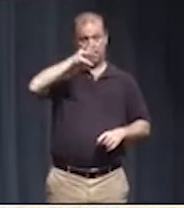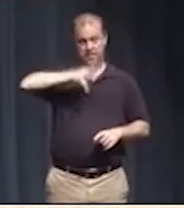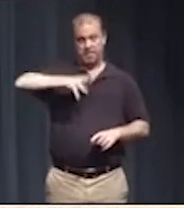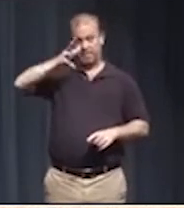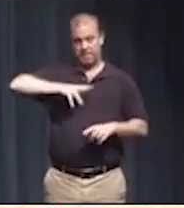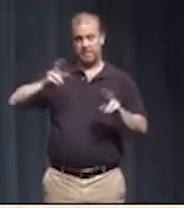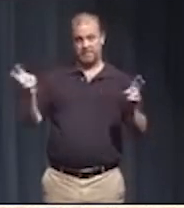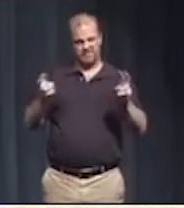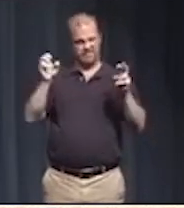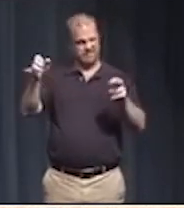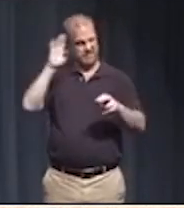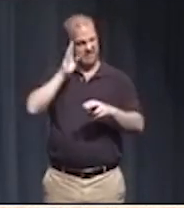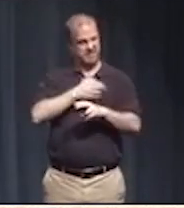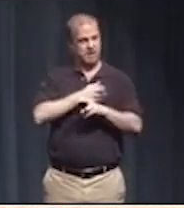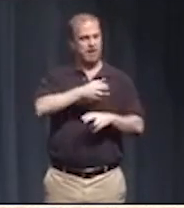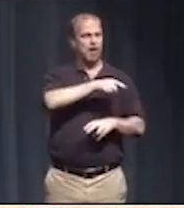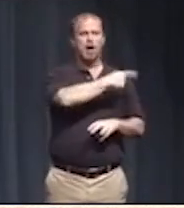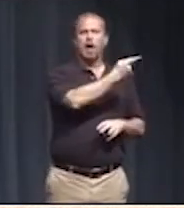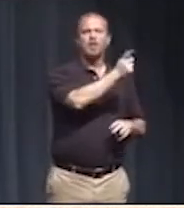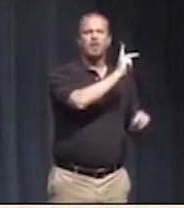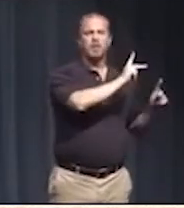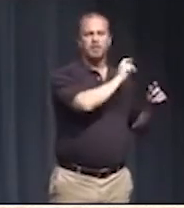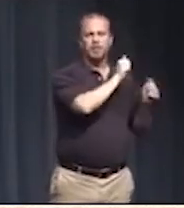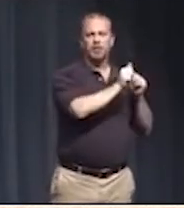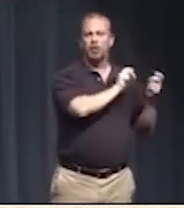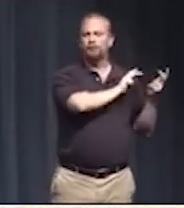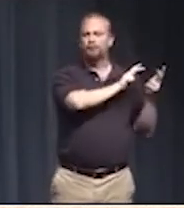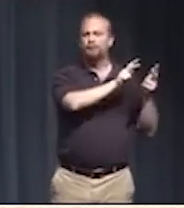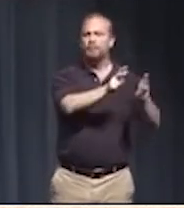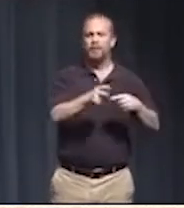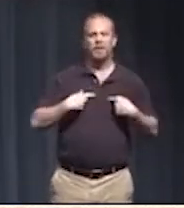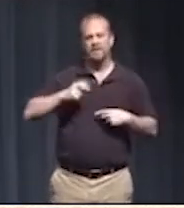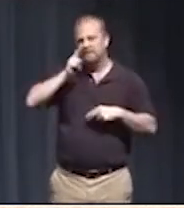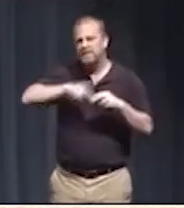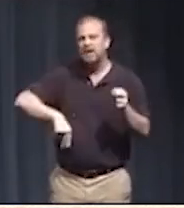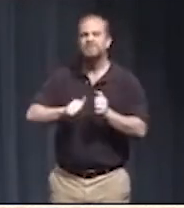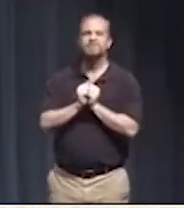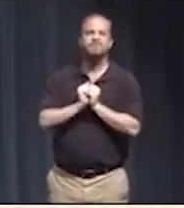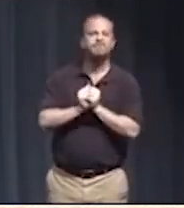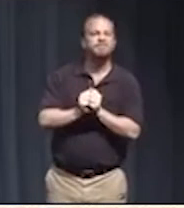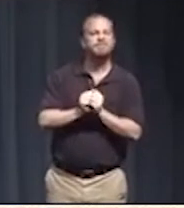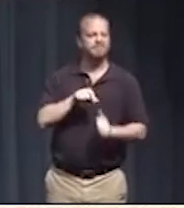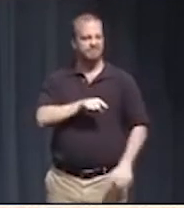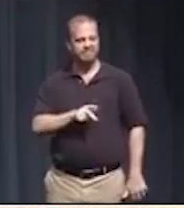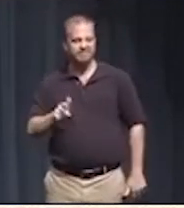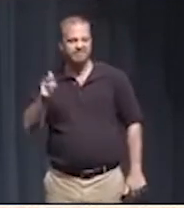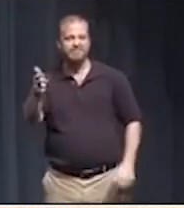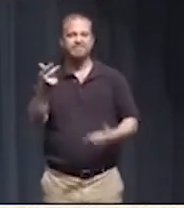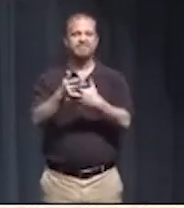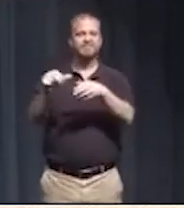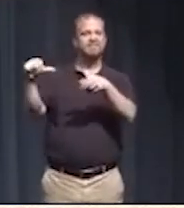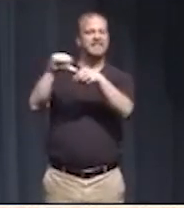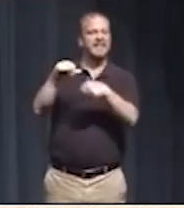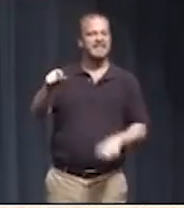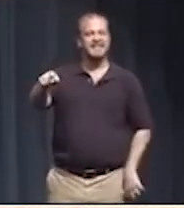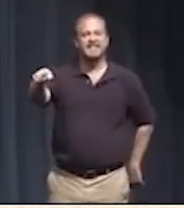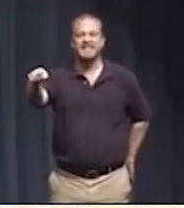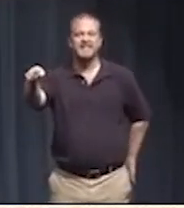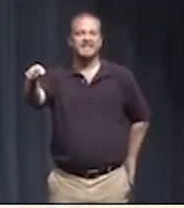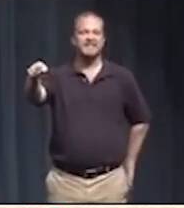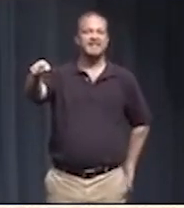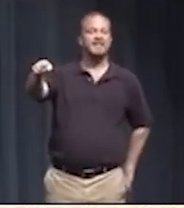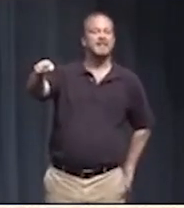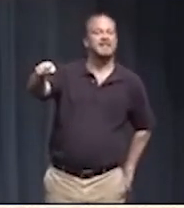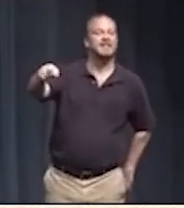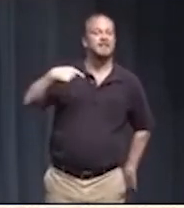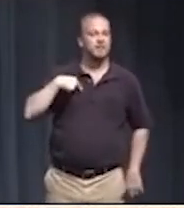men, men, men. People in the car next to us must have thought we were nuts, but we had fun. We stopped at the gas station when